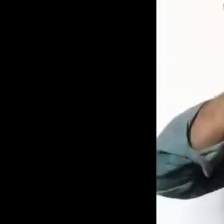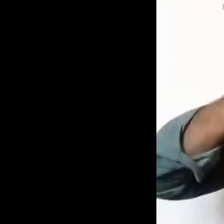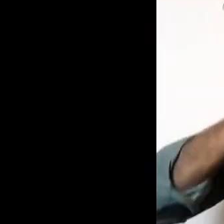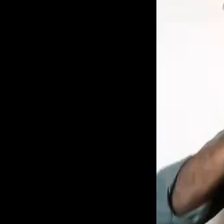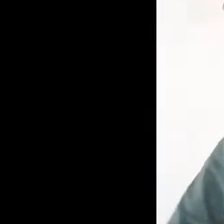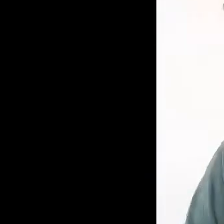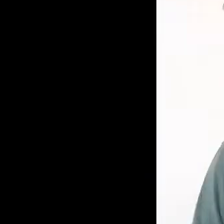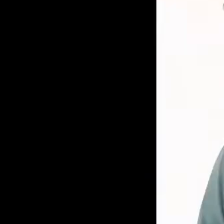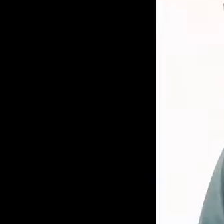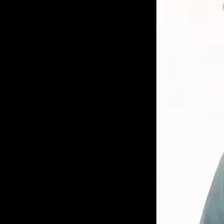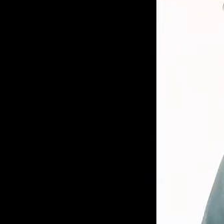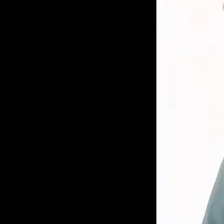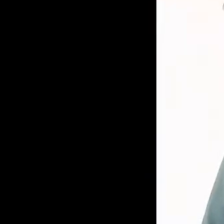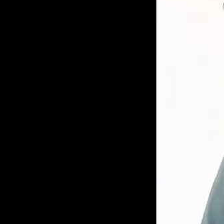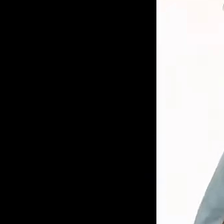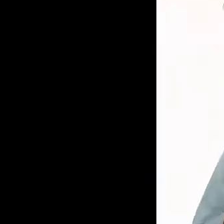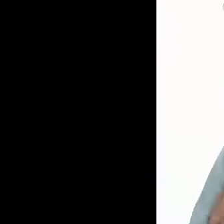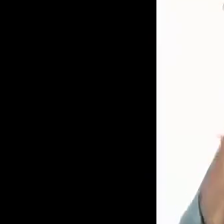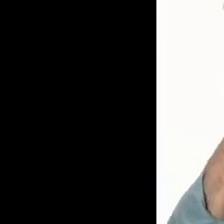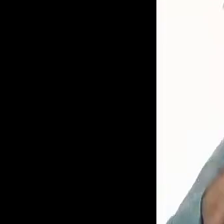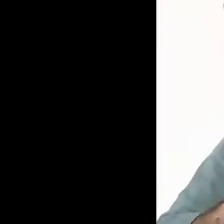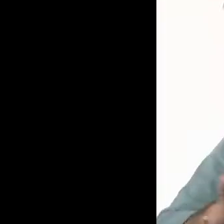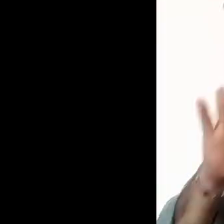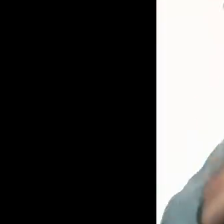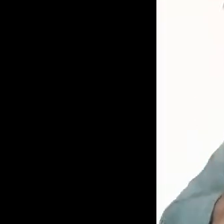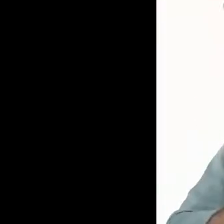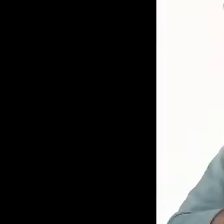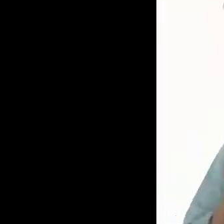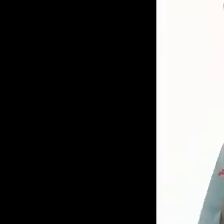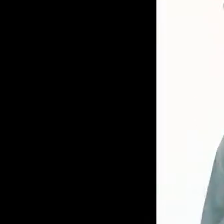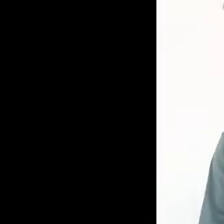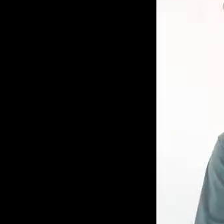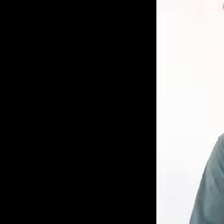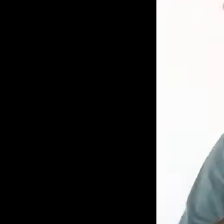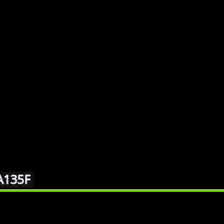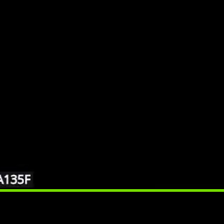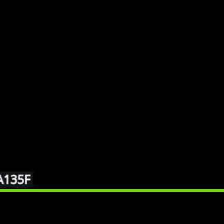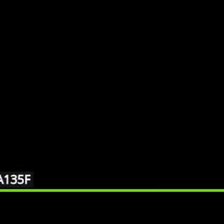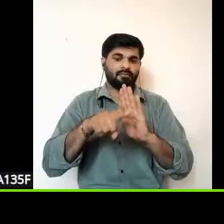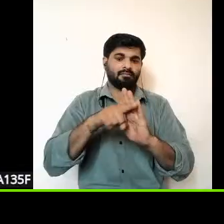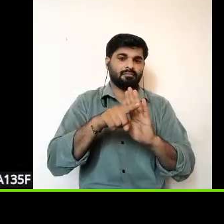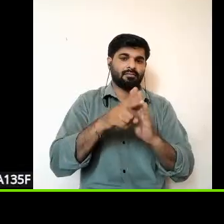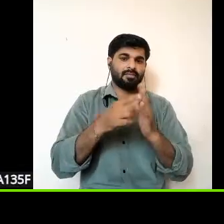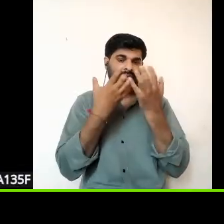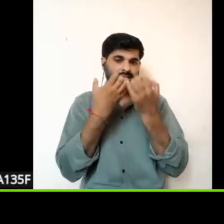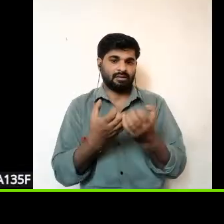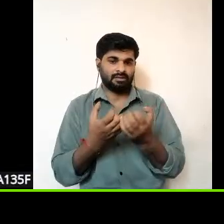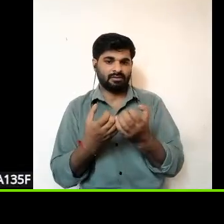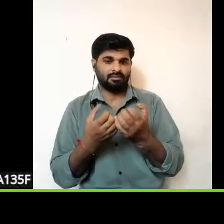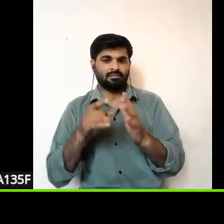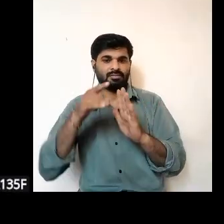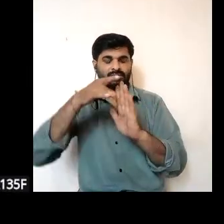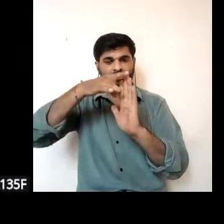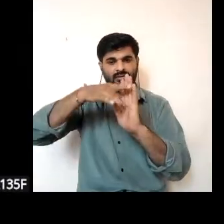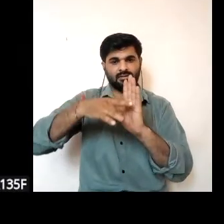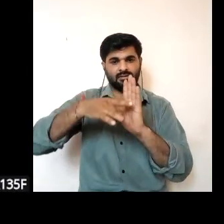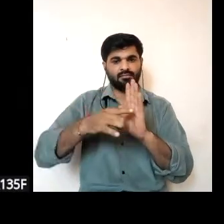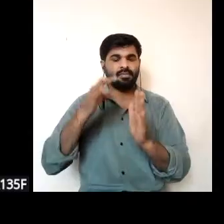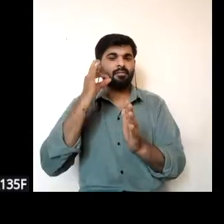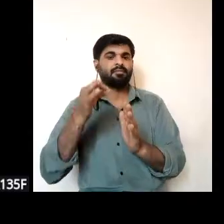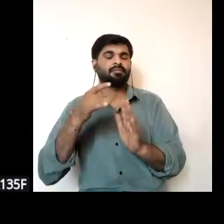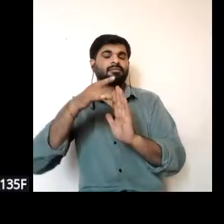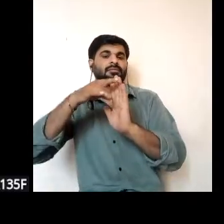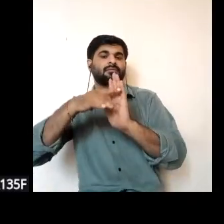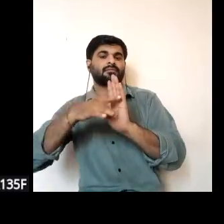uh, plan, allocate policies. We need this data, importance of data. But Mr. Bhantia was very clear that